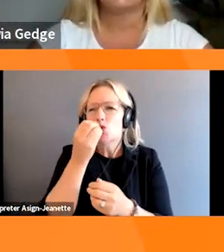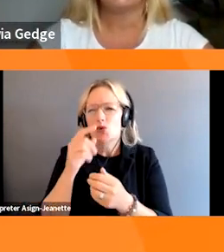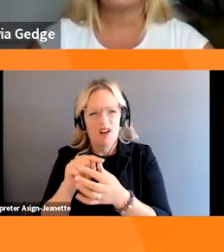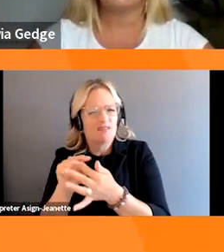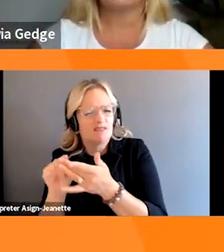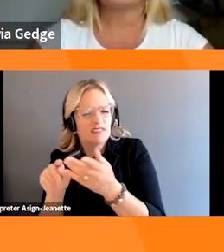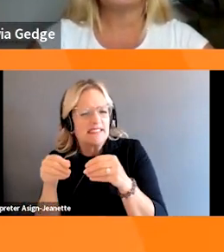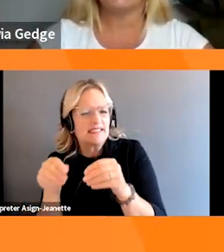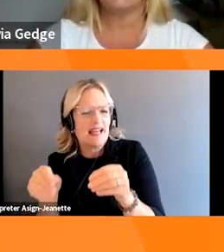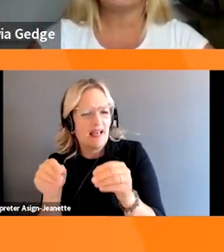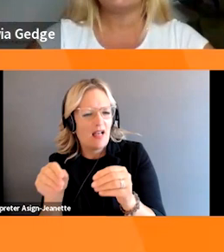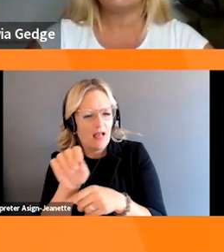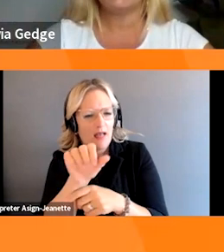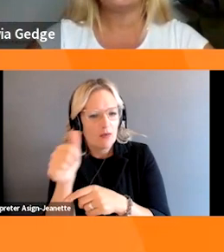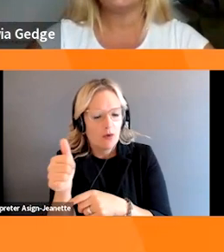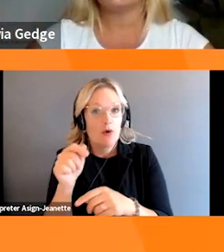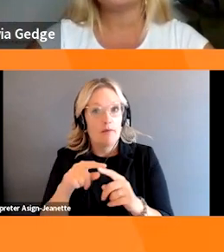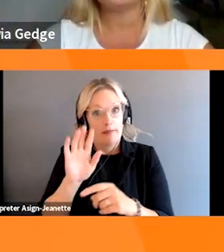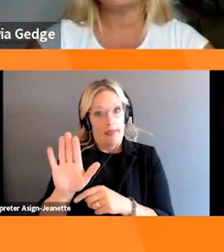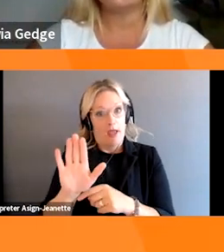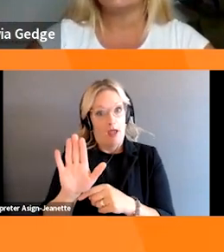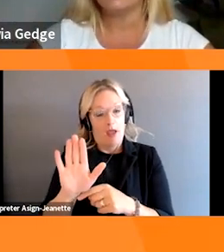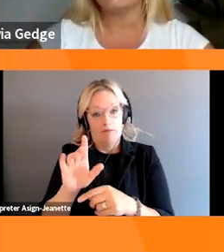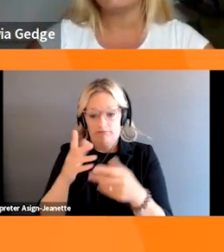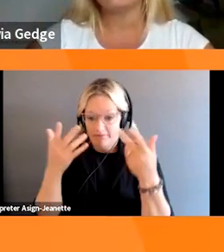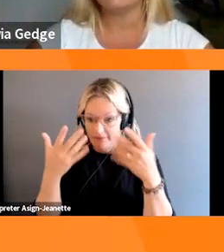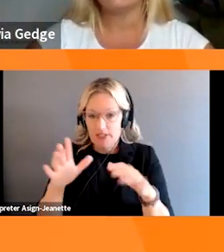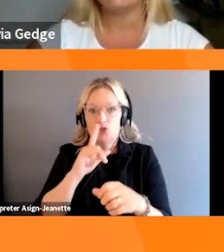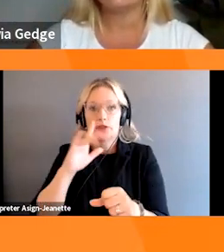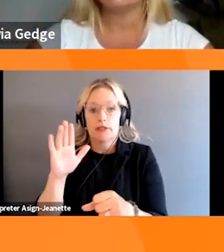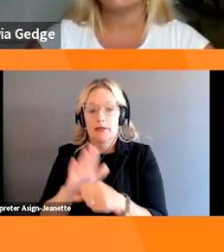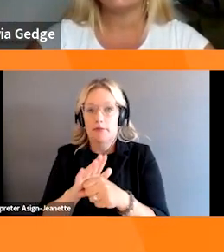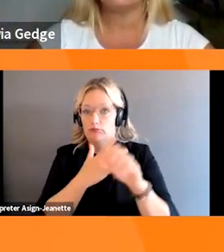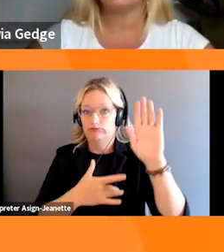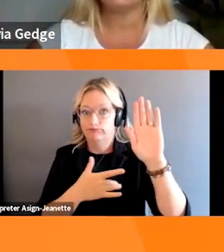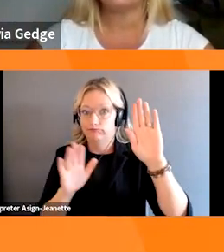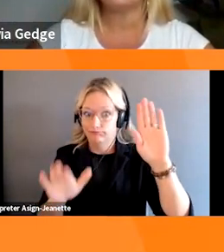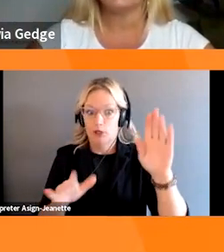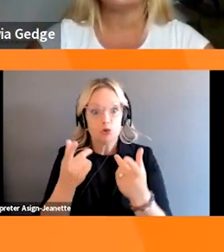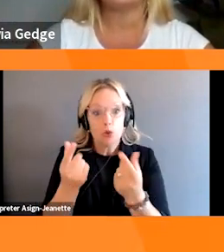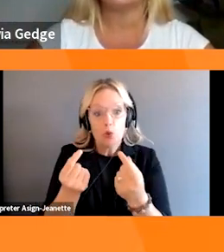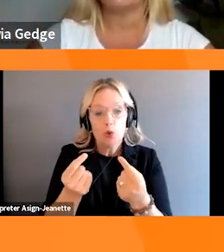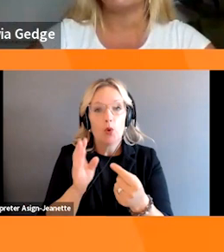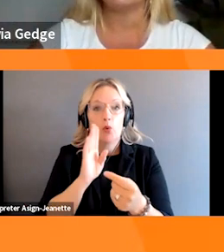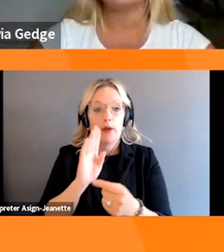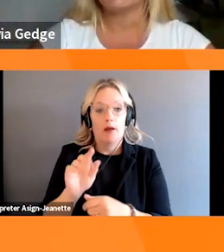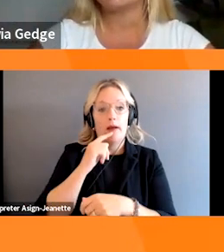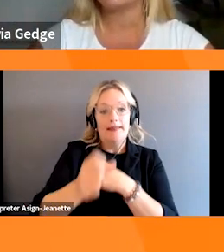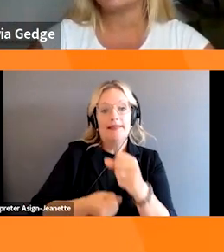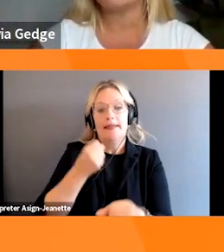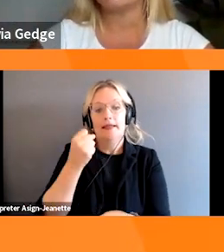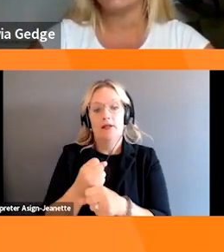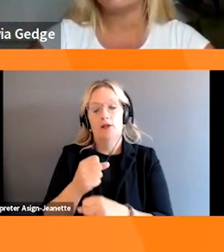things. But they have made a pledge, and not only is it 2050, it's to reach a net zero emissions